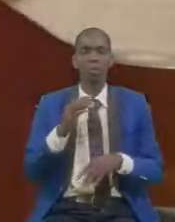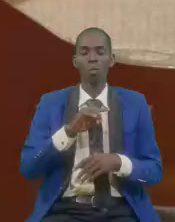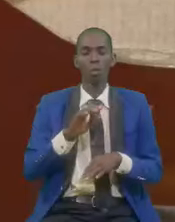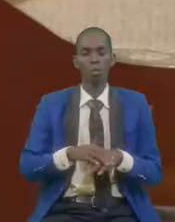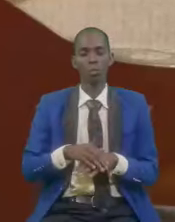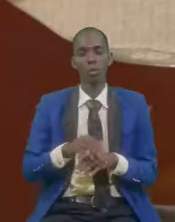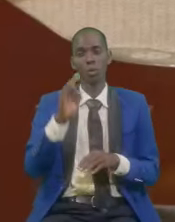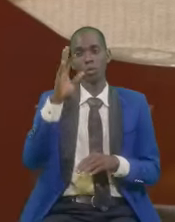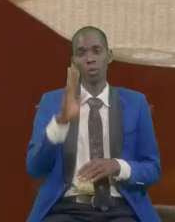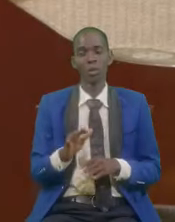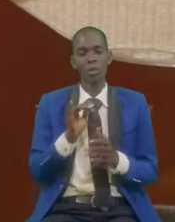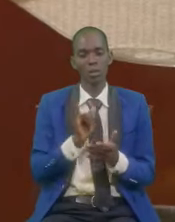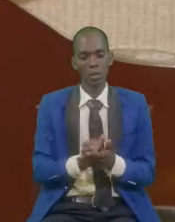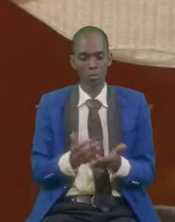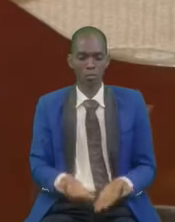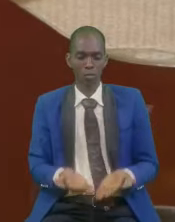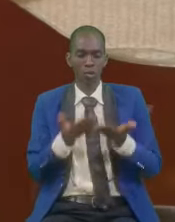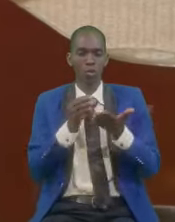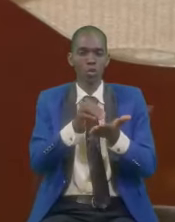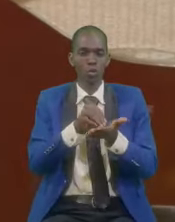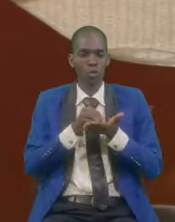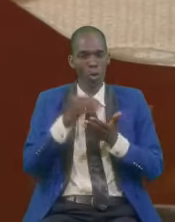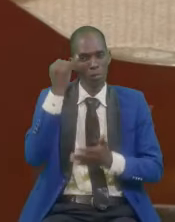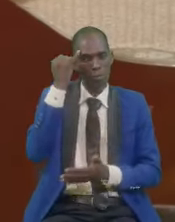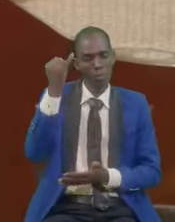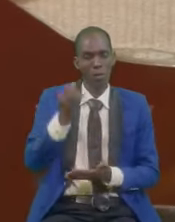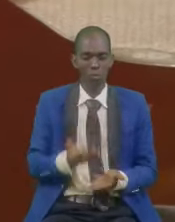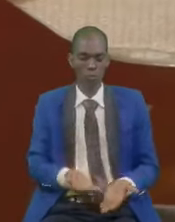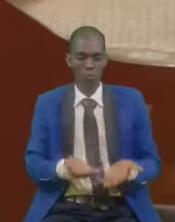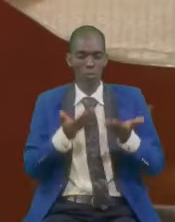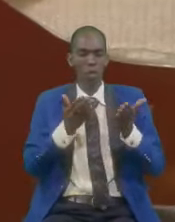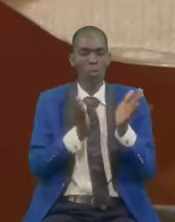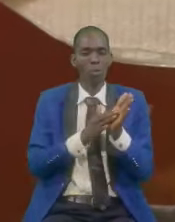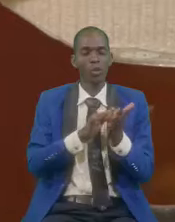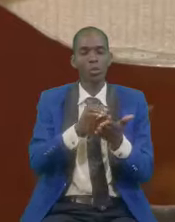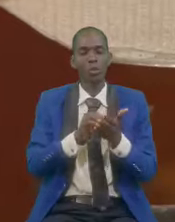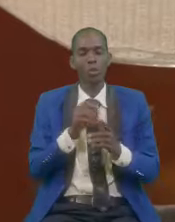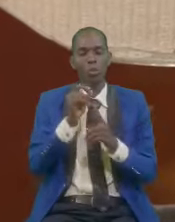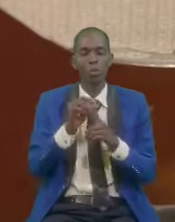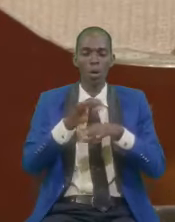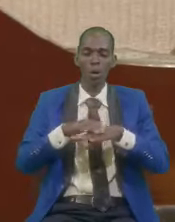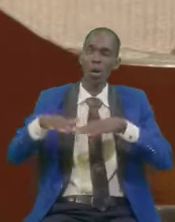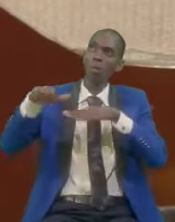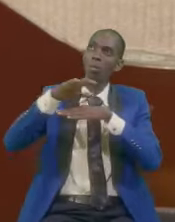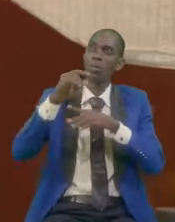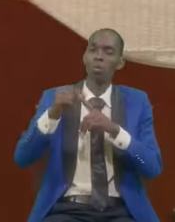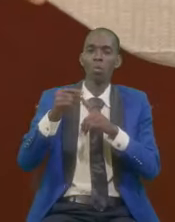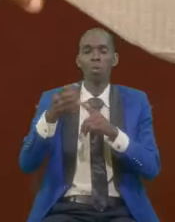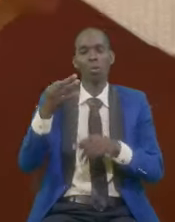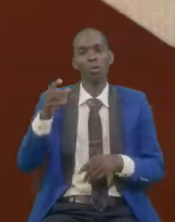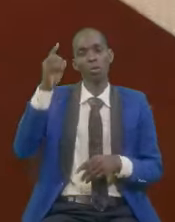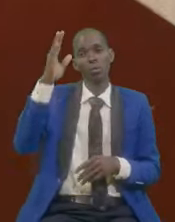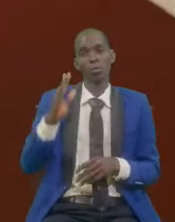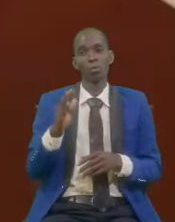exalts his own idea, his own word above the word of God, and miracles are